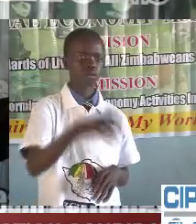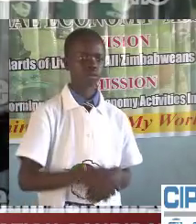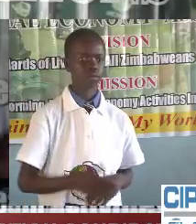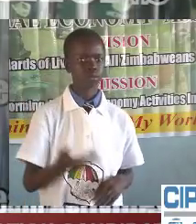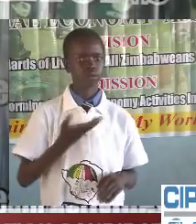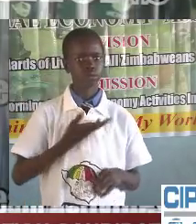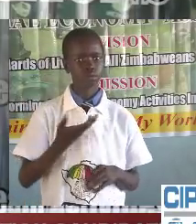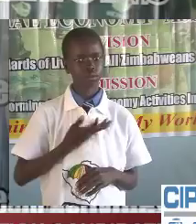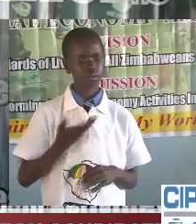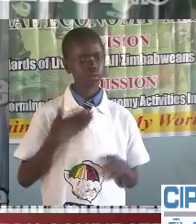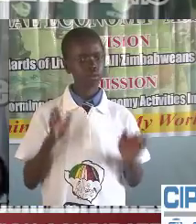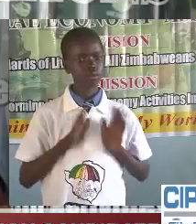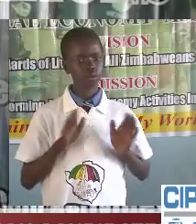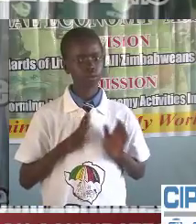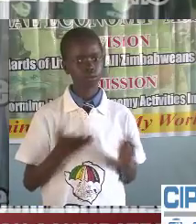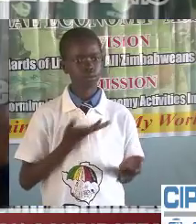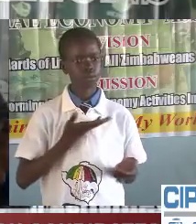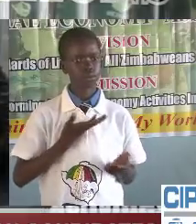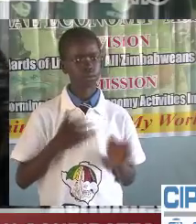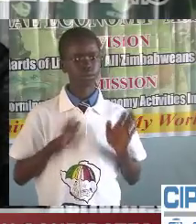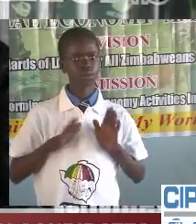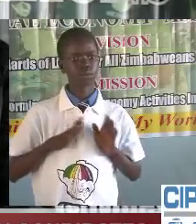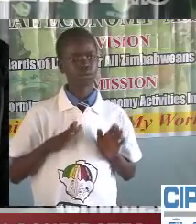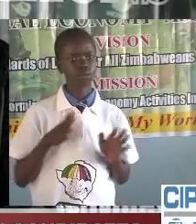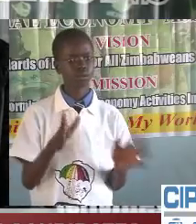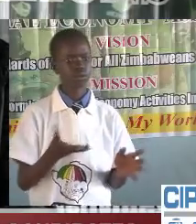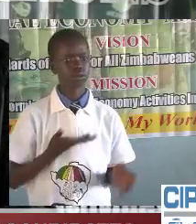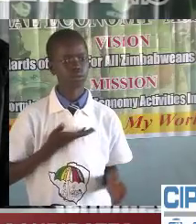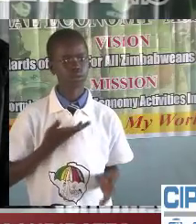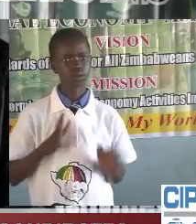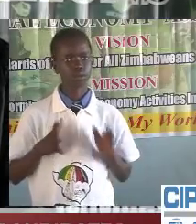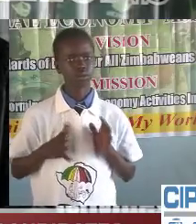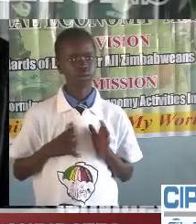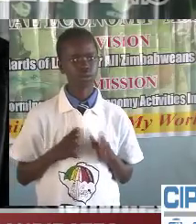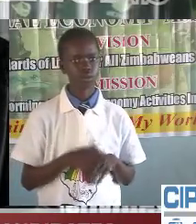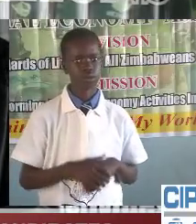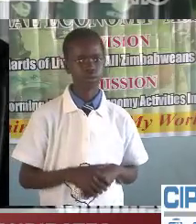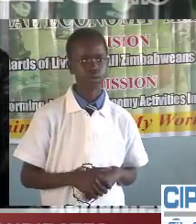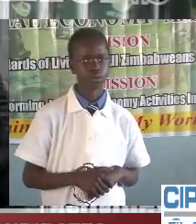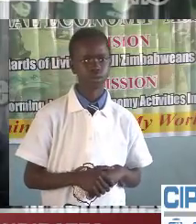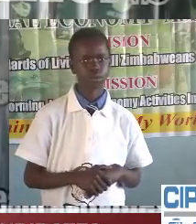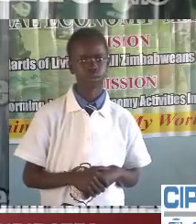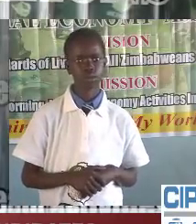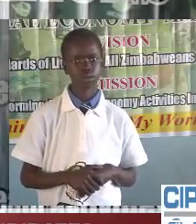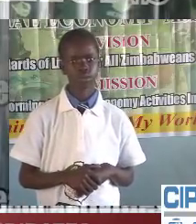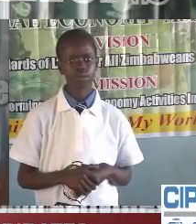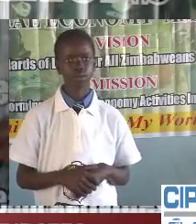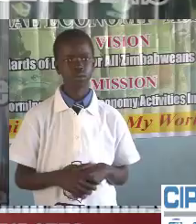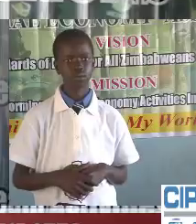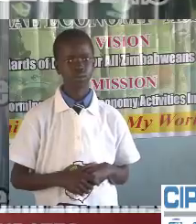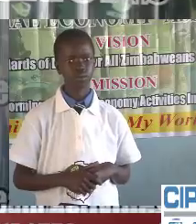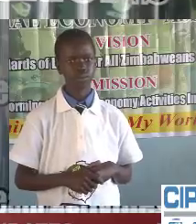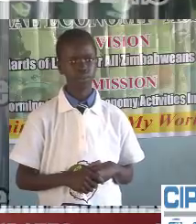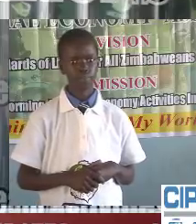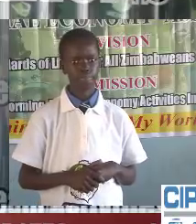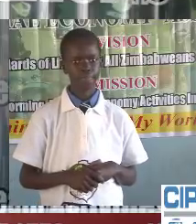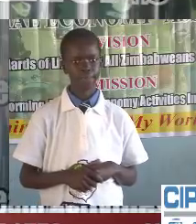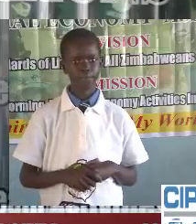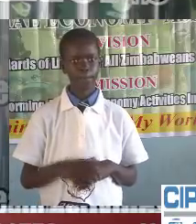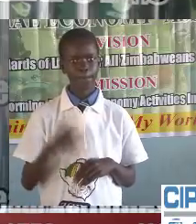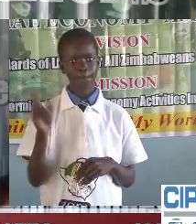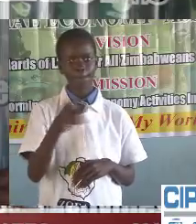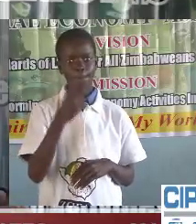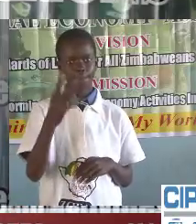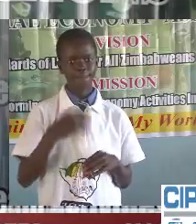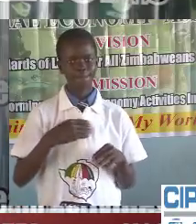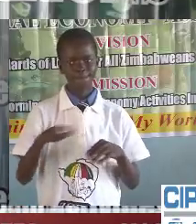Mark for purposes of interpretation in case some words. Yeah, please. These are from SIPE. We